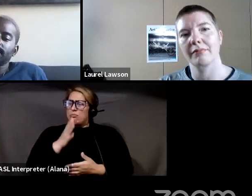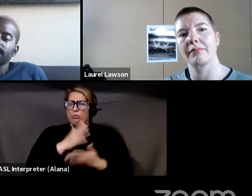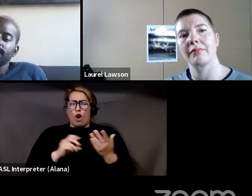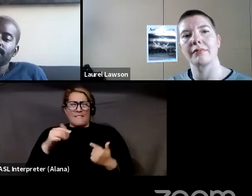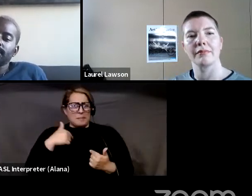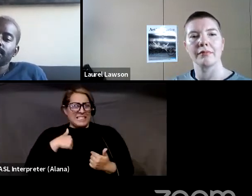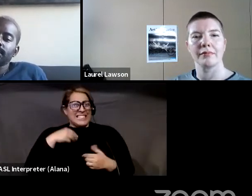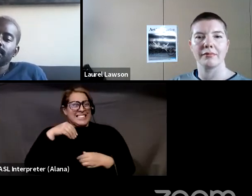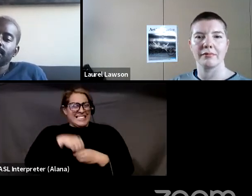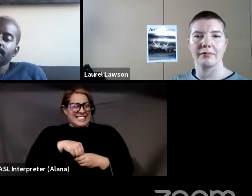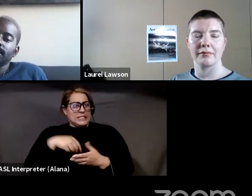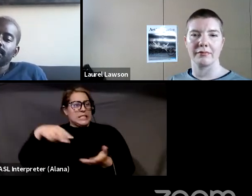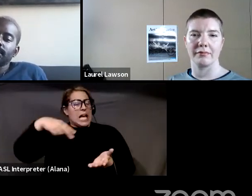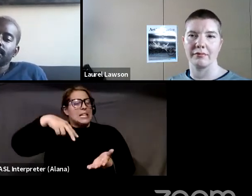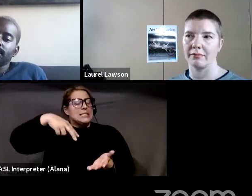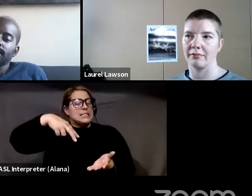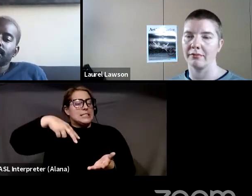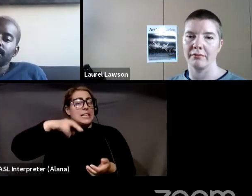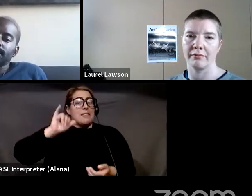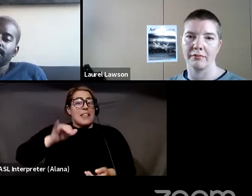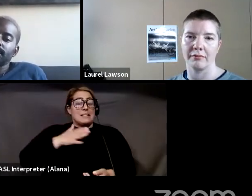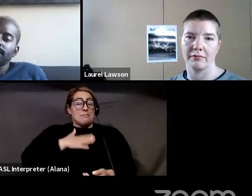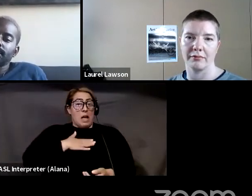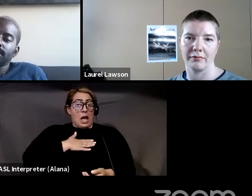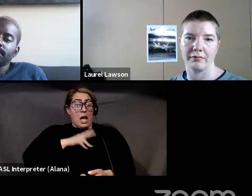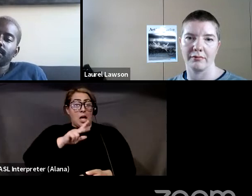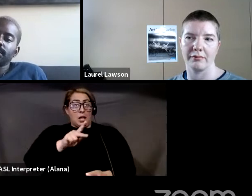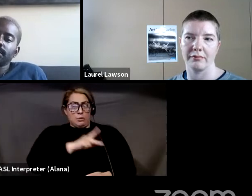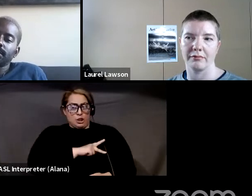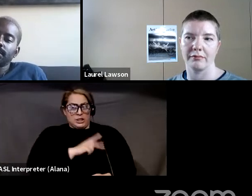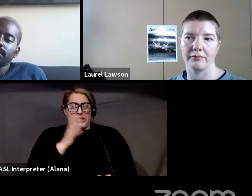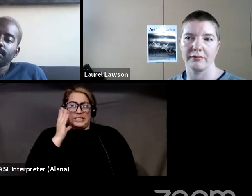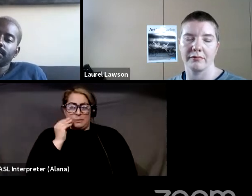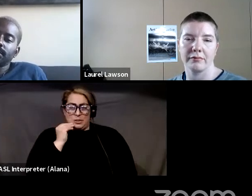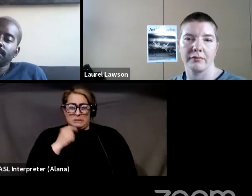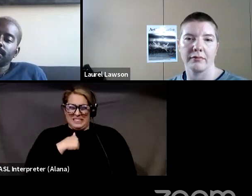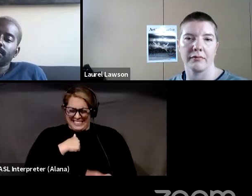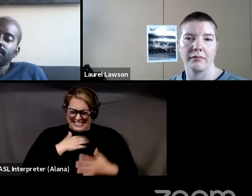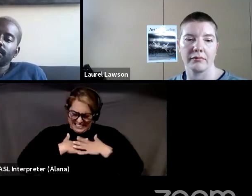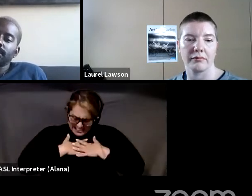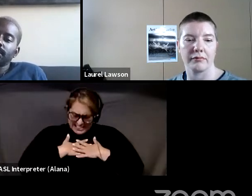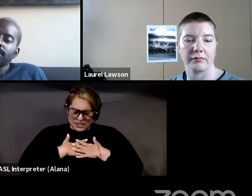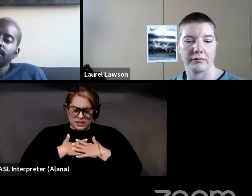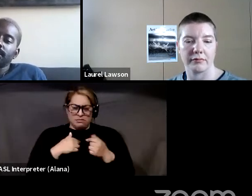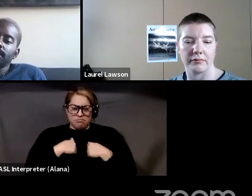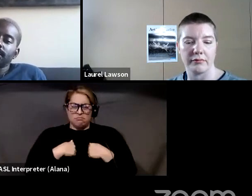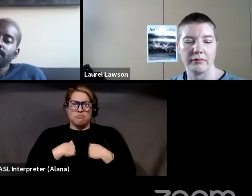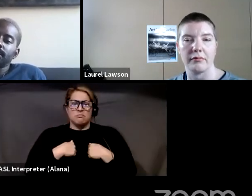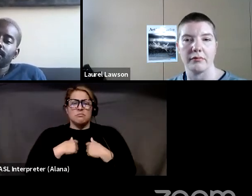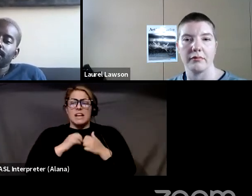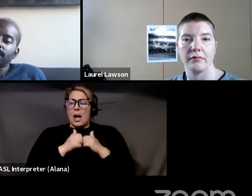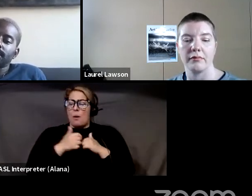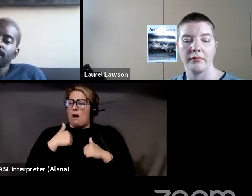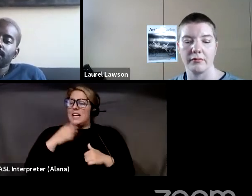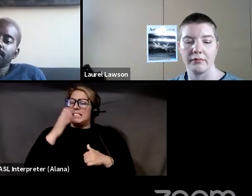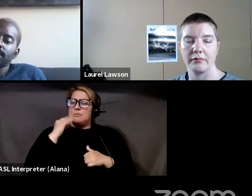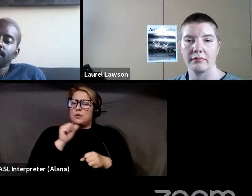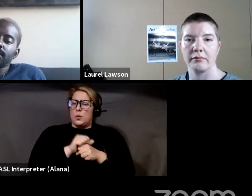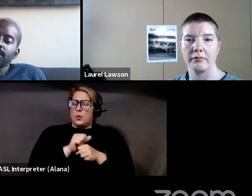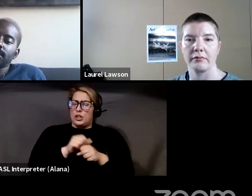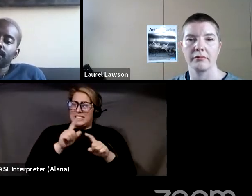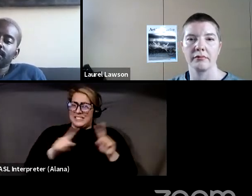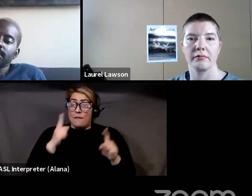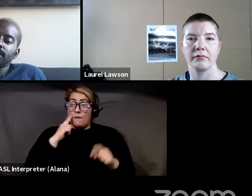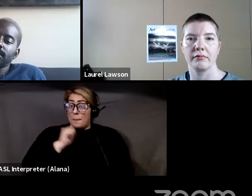So that's like my personal, how am I experiencing the work differently